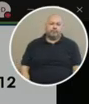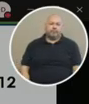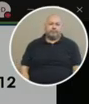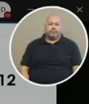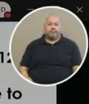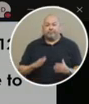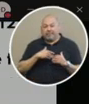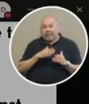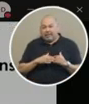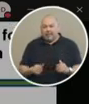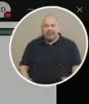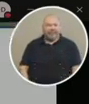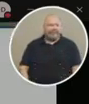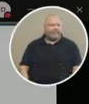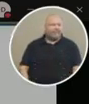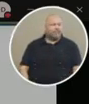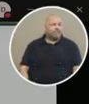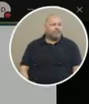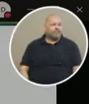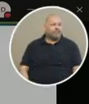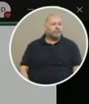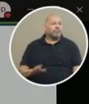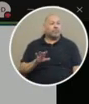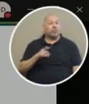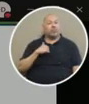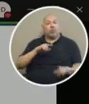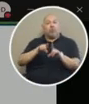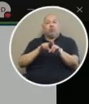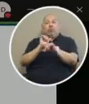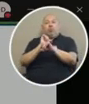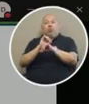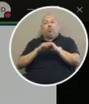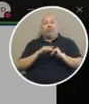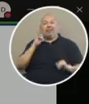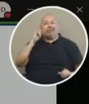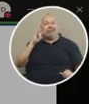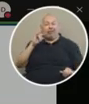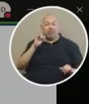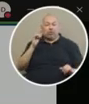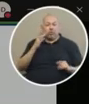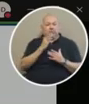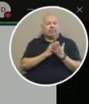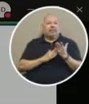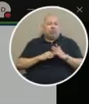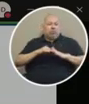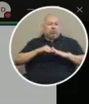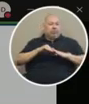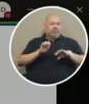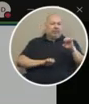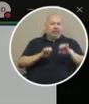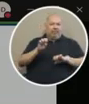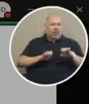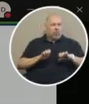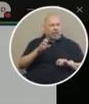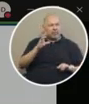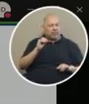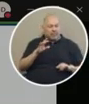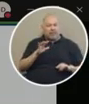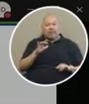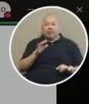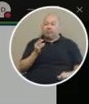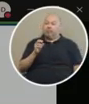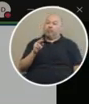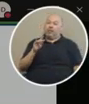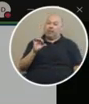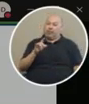Get to the next slide here. We'll also be working with the airport to do similar evaluation, and as Monica